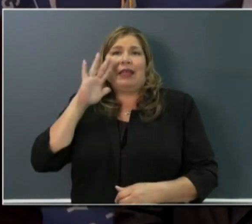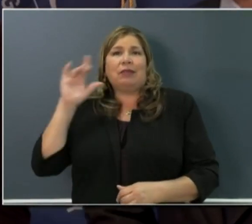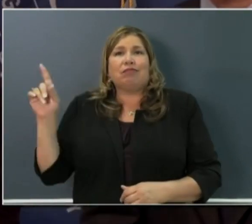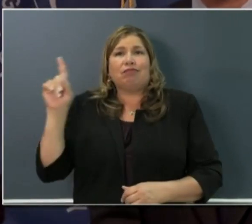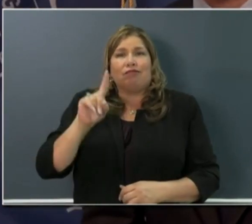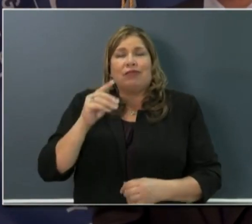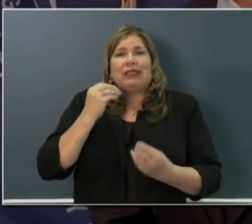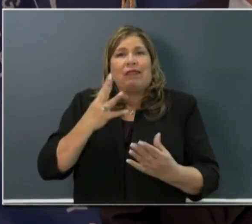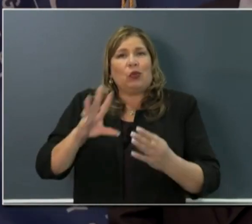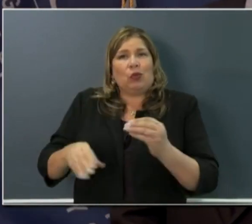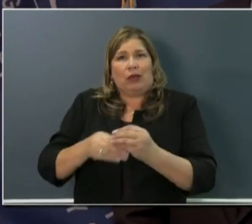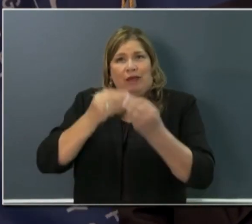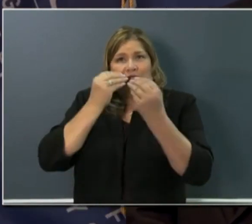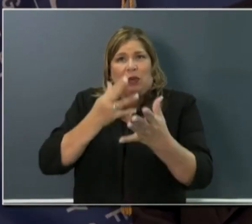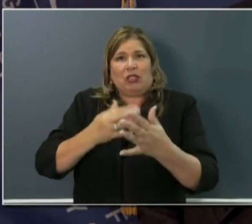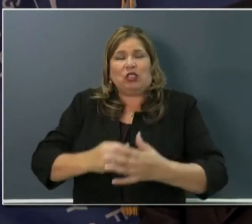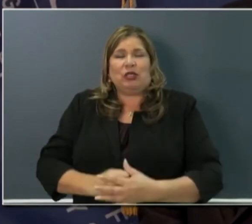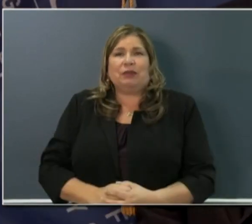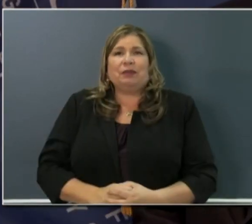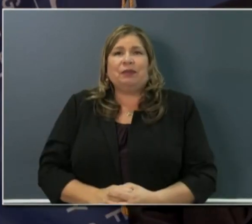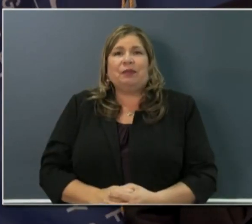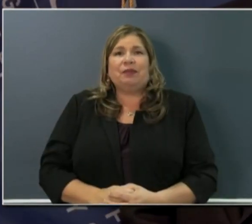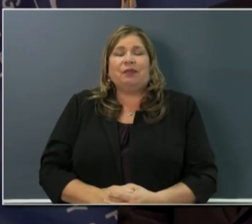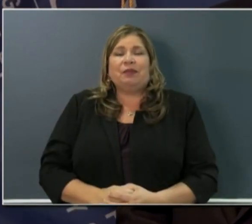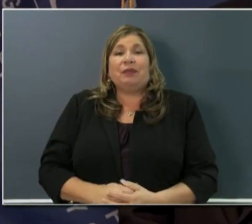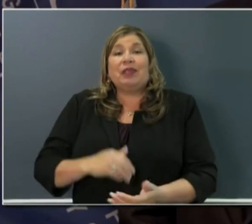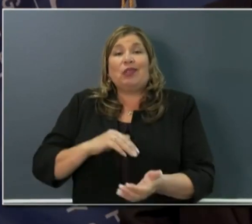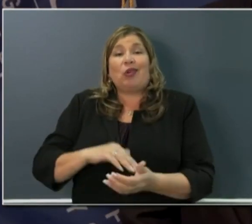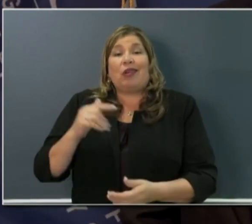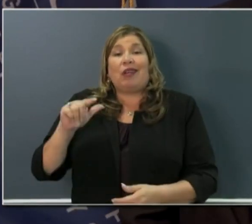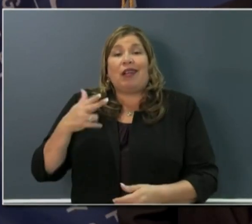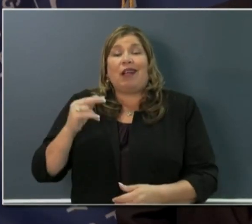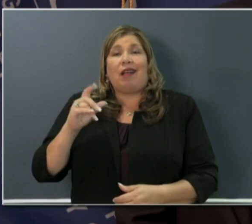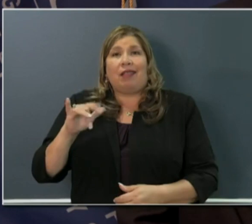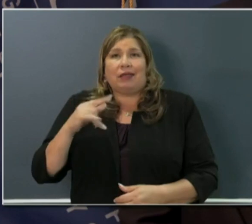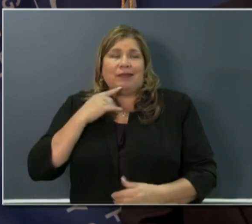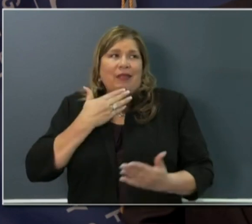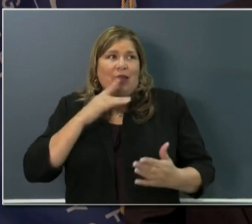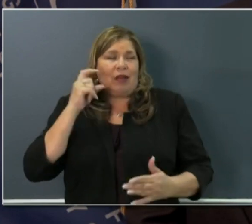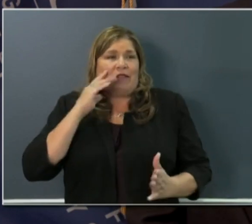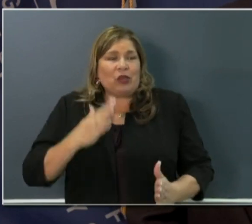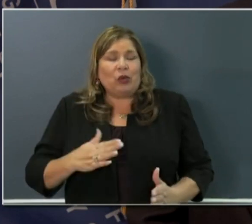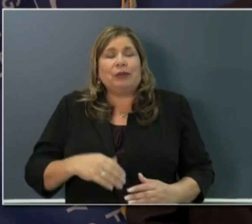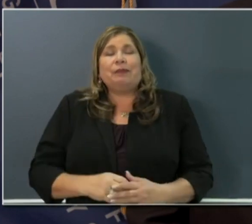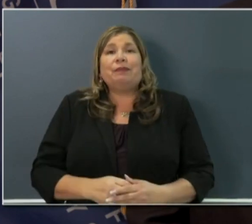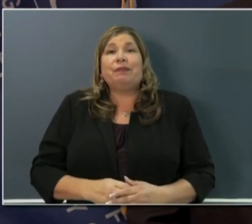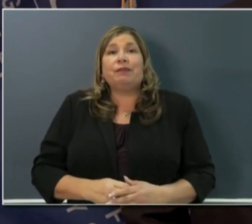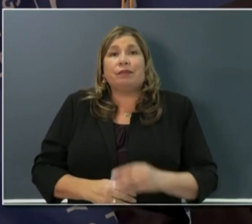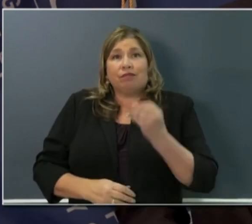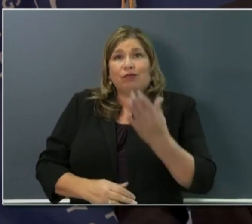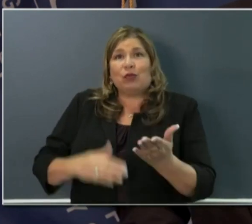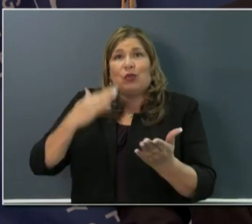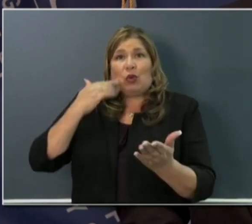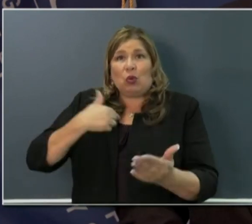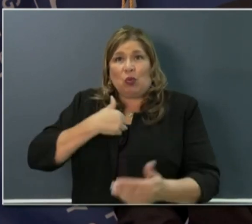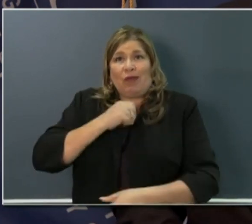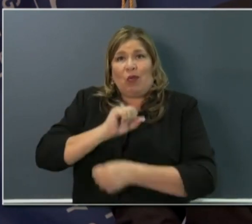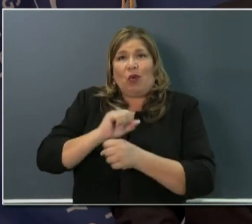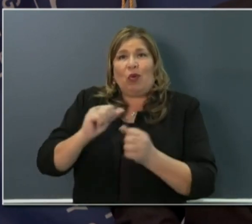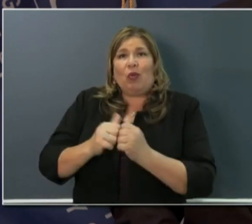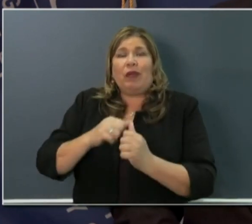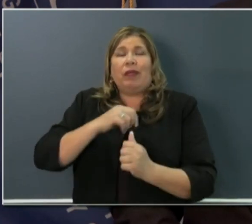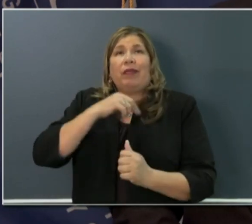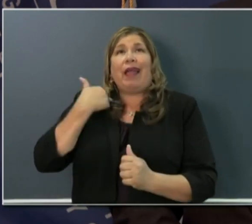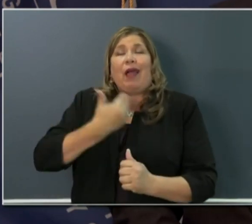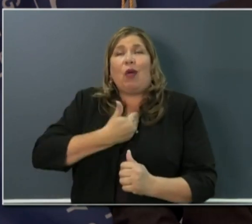So, thank you, Governor. We continue to work with our hospital partners and health delivery partners to clarify our data.